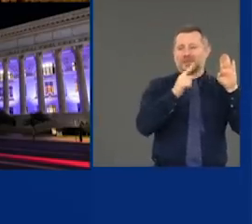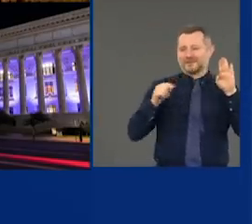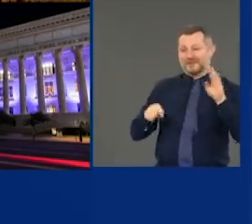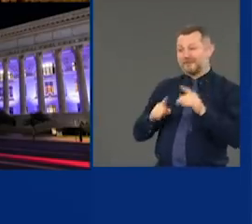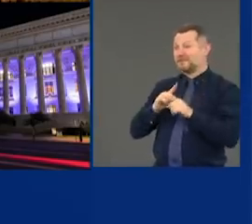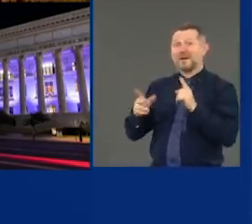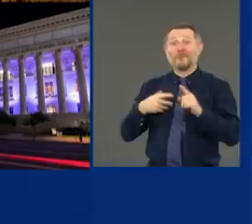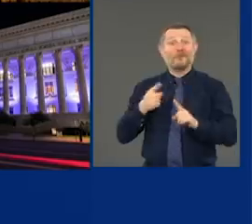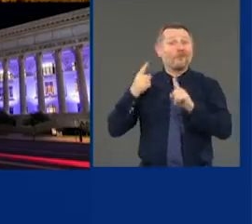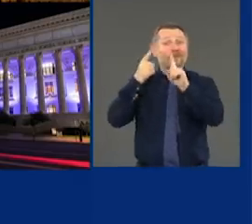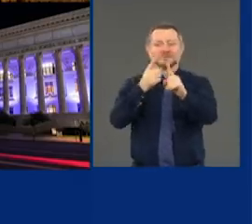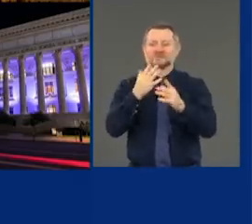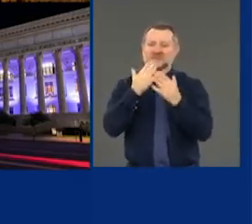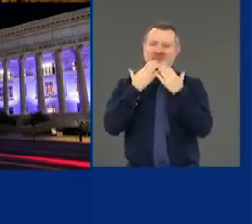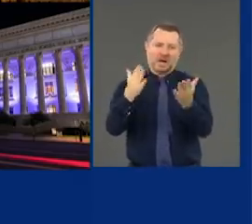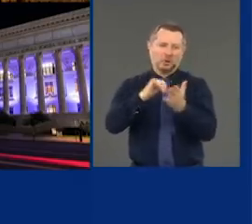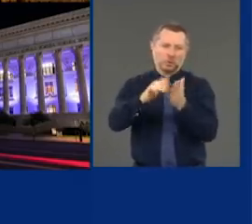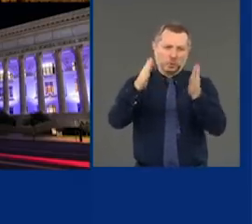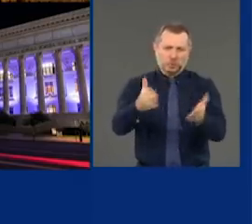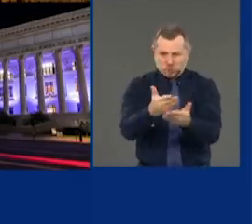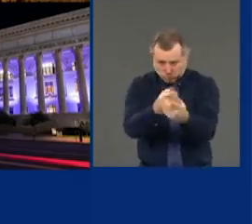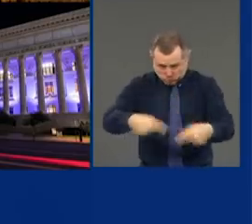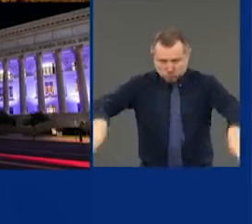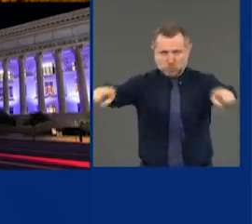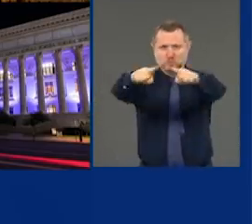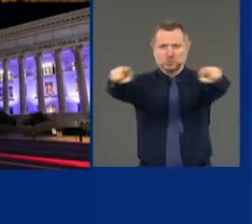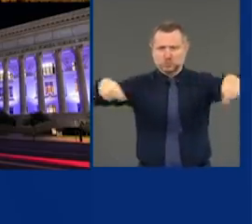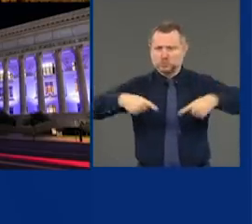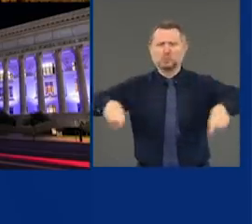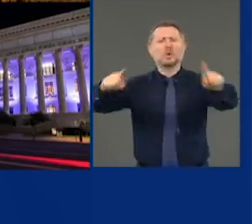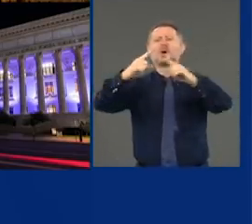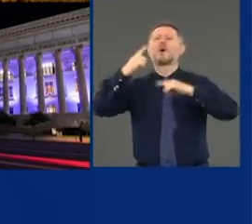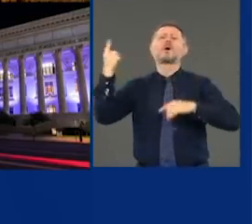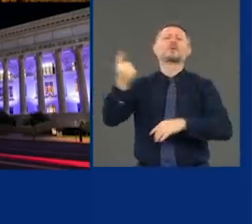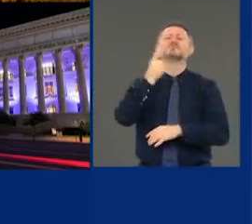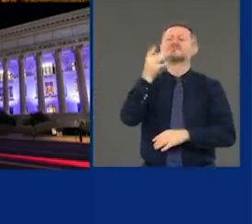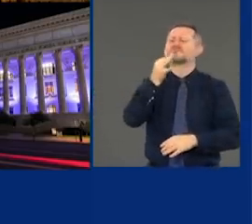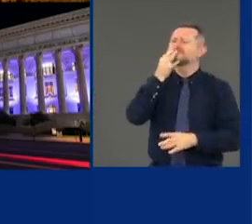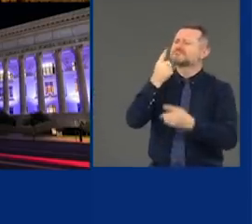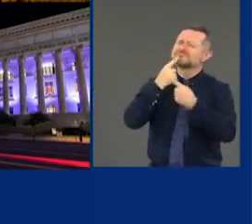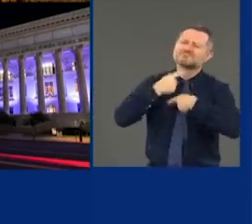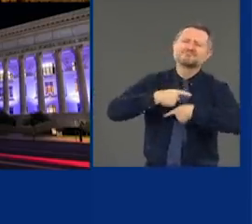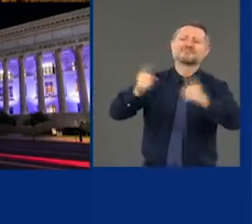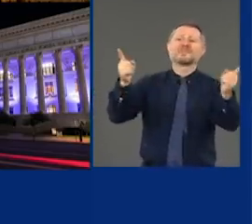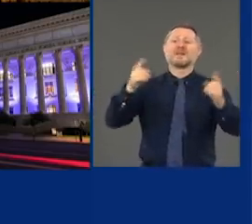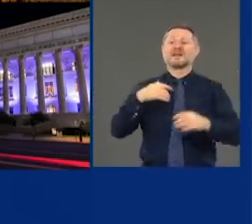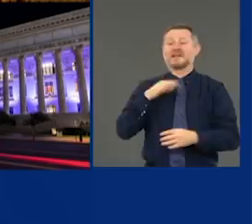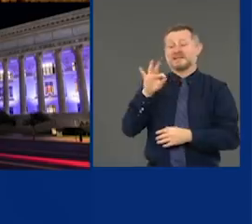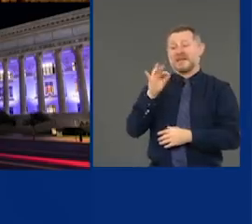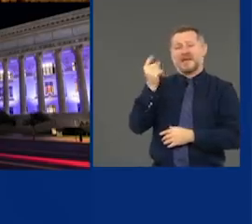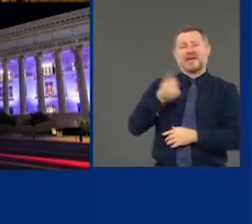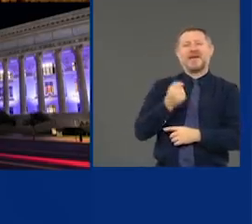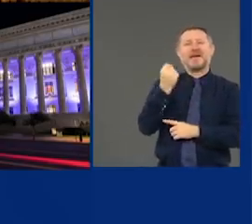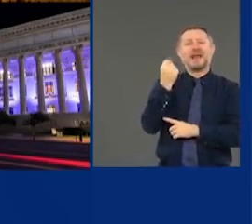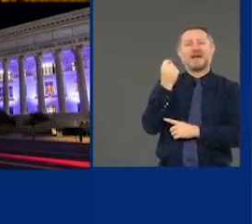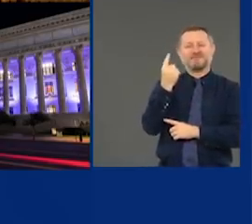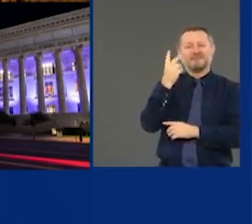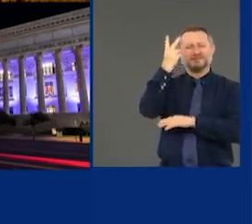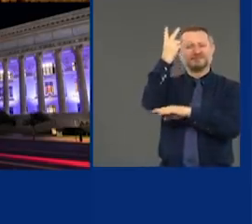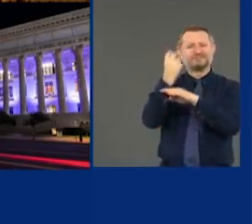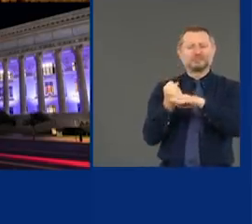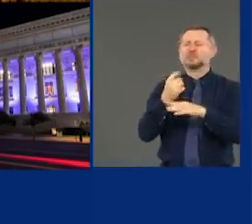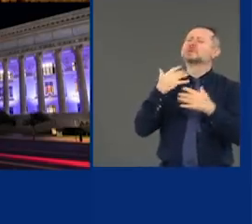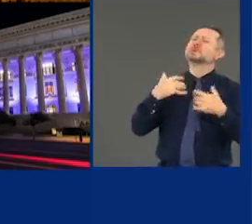New Yorkers always rise to the occasion. Always. They rose to the occasion after 9/11. In many